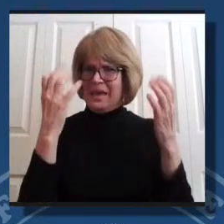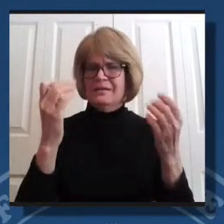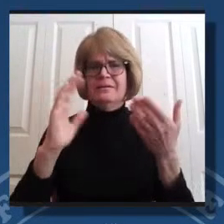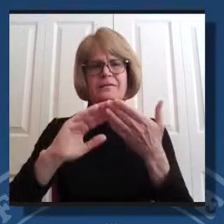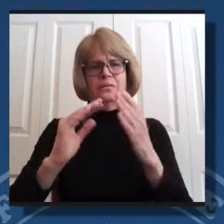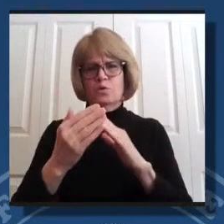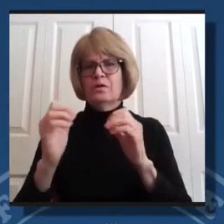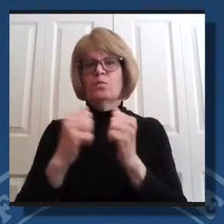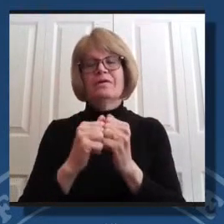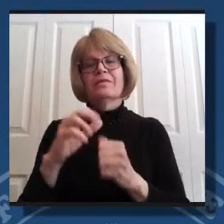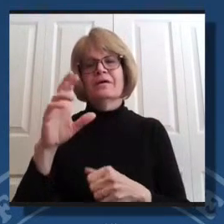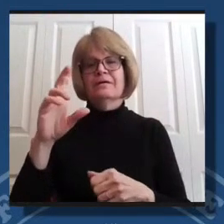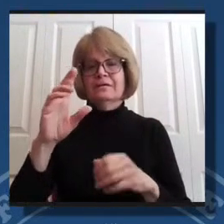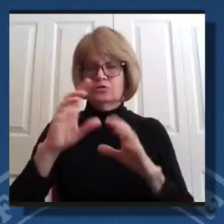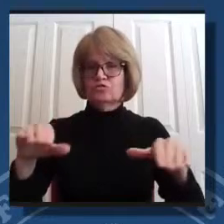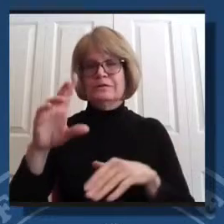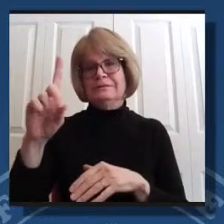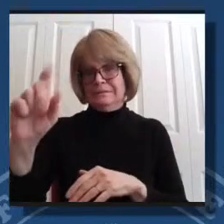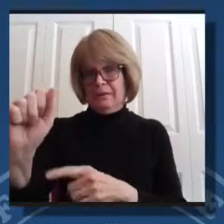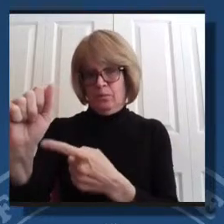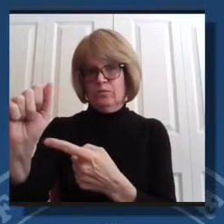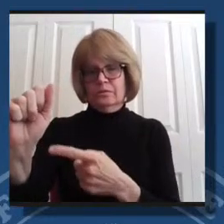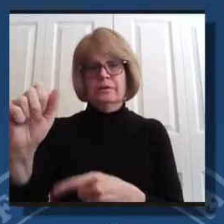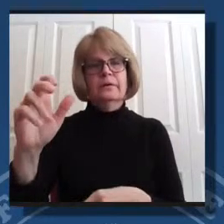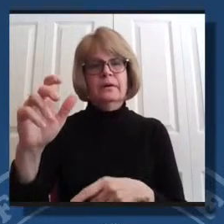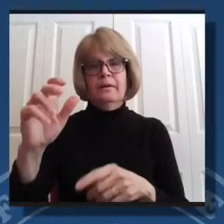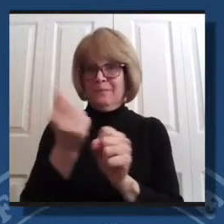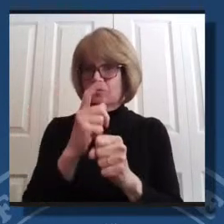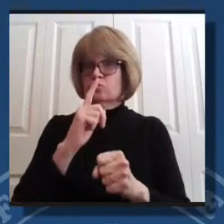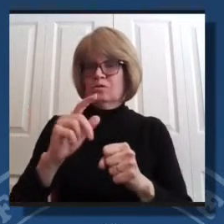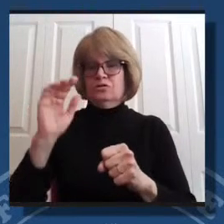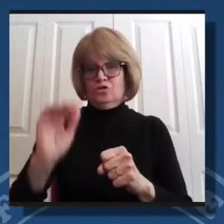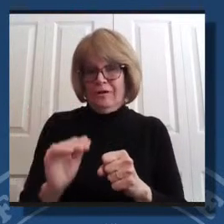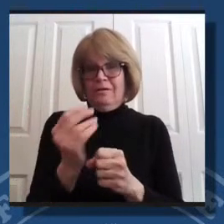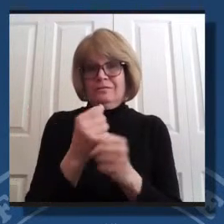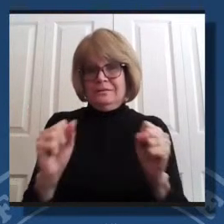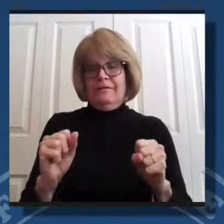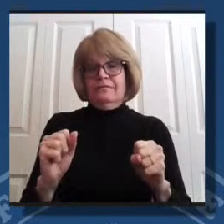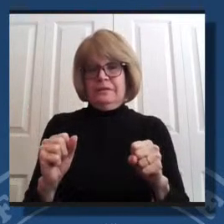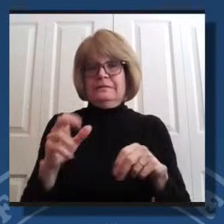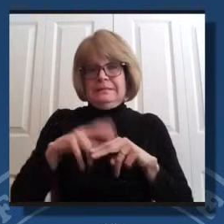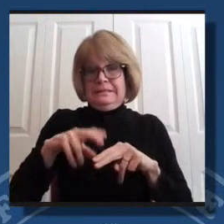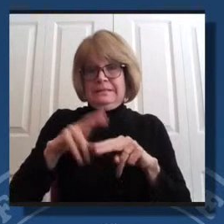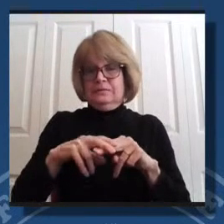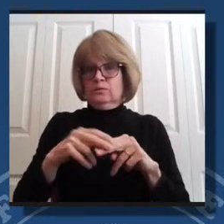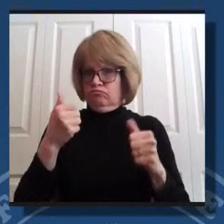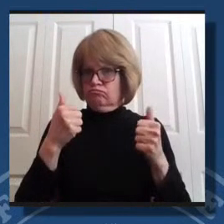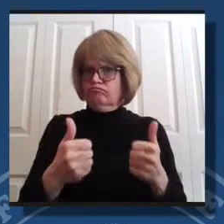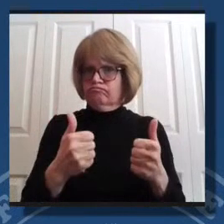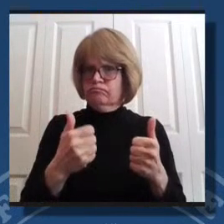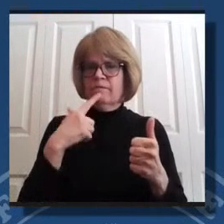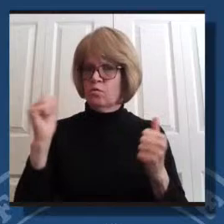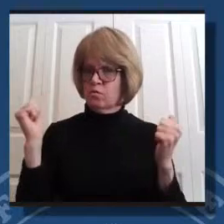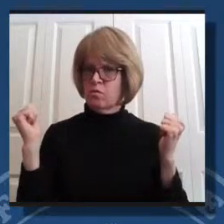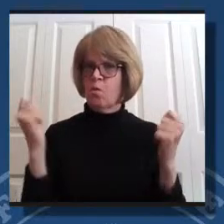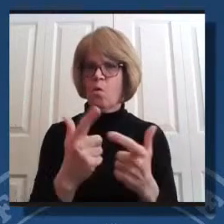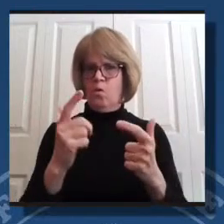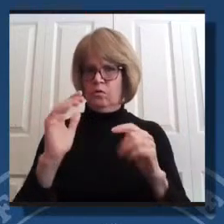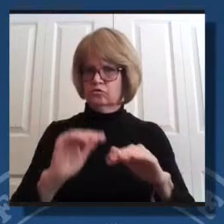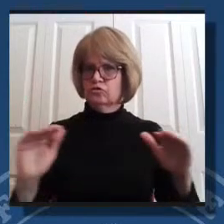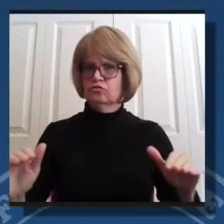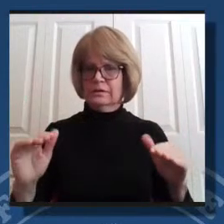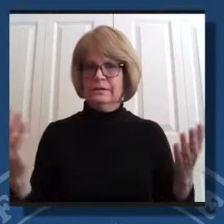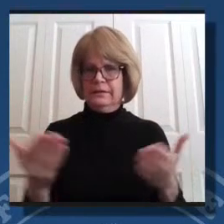with disabled children and making sure that child safety restraints are good for every child in